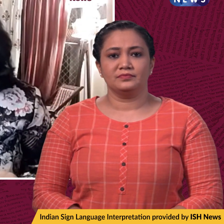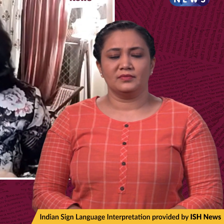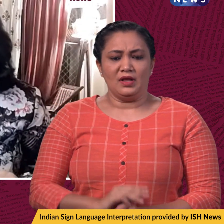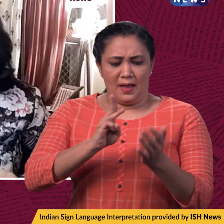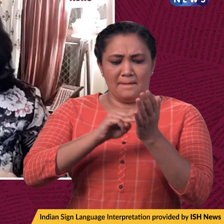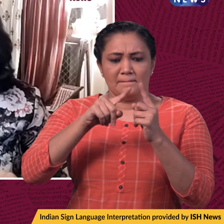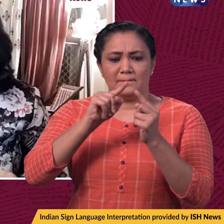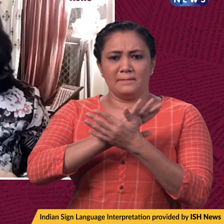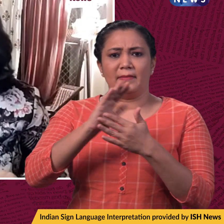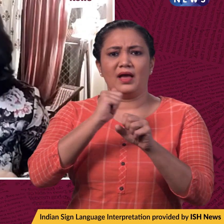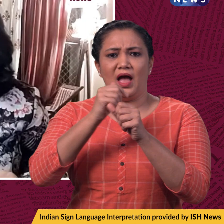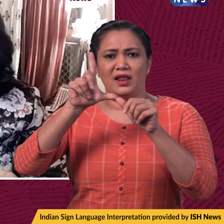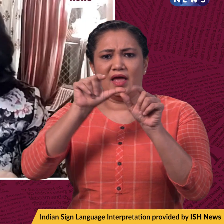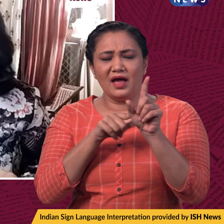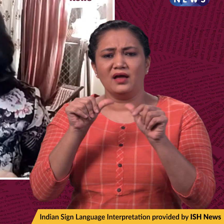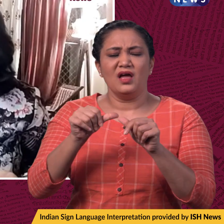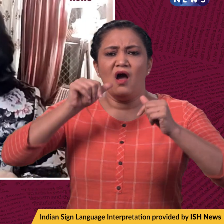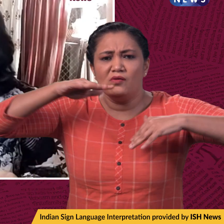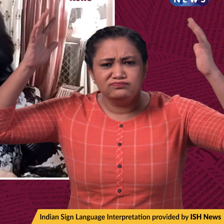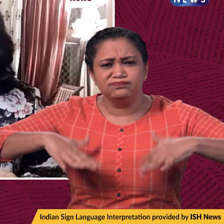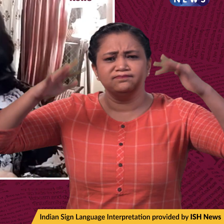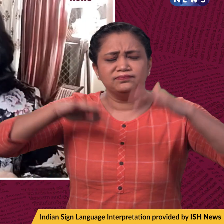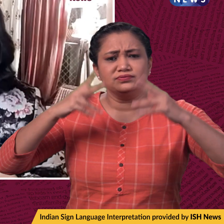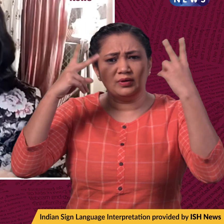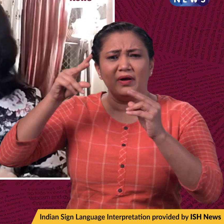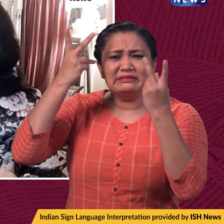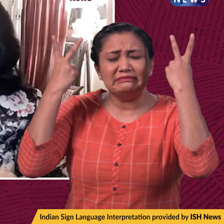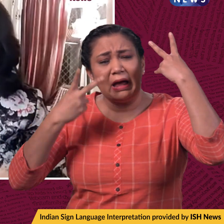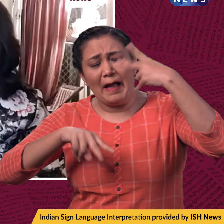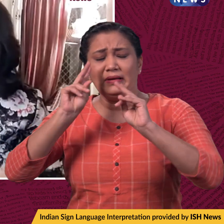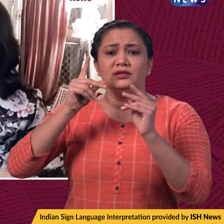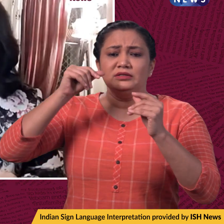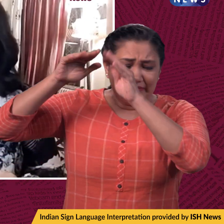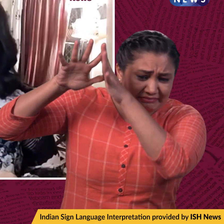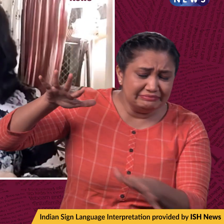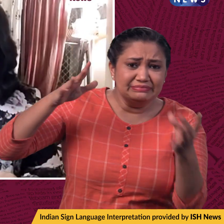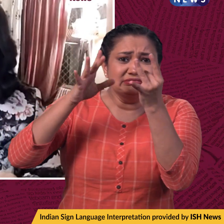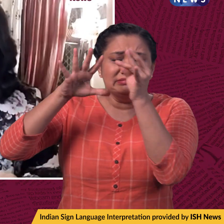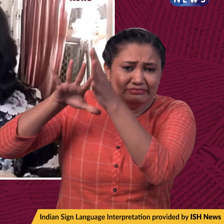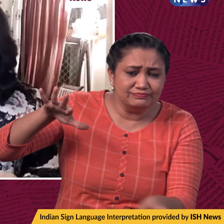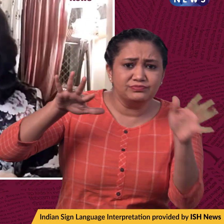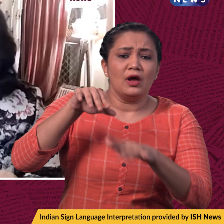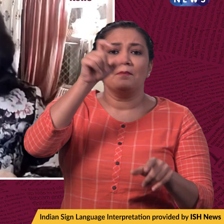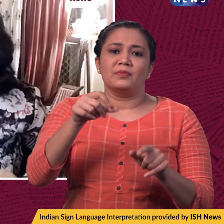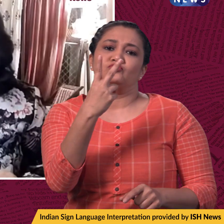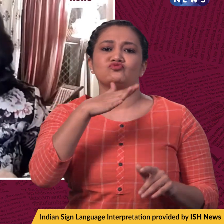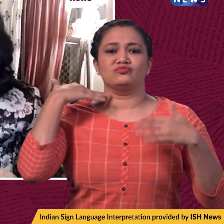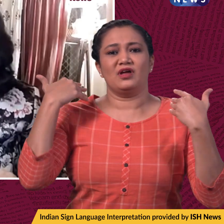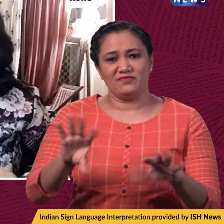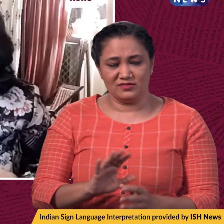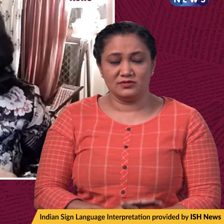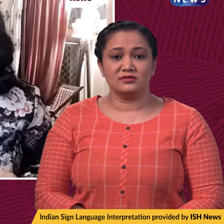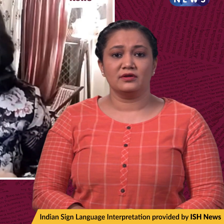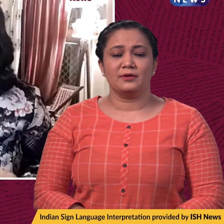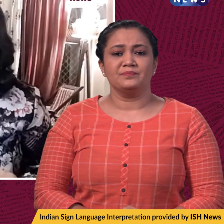Meanwhile, in Meghalaya, according to officials, heavy rainfalls have triggered a series of landslides and 2 people at least have